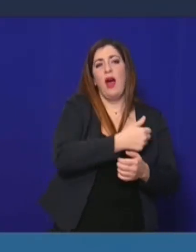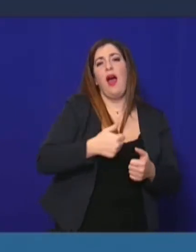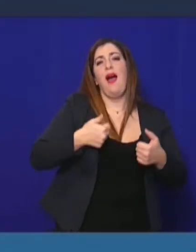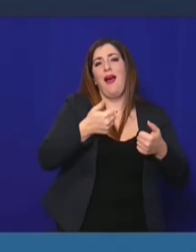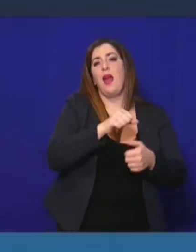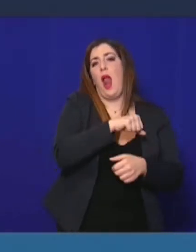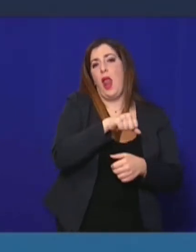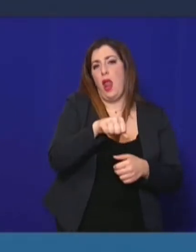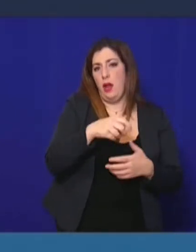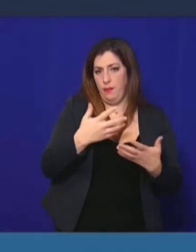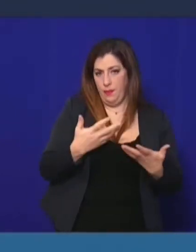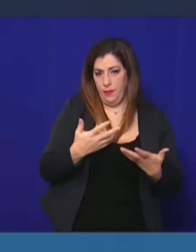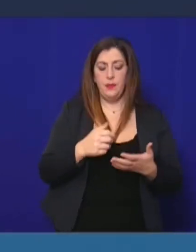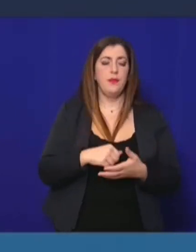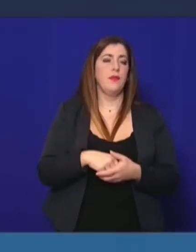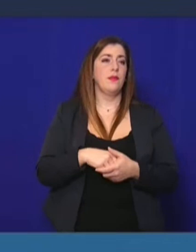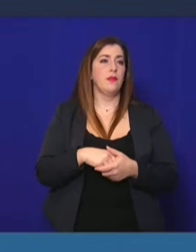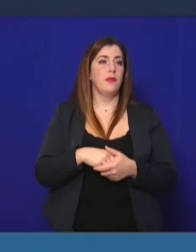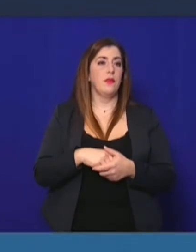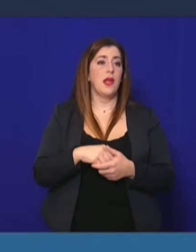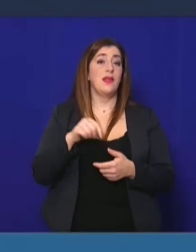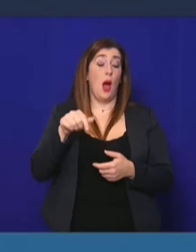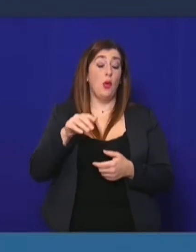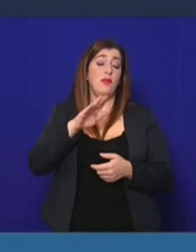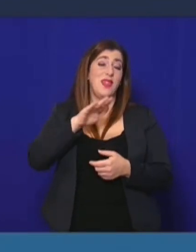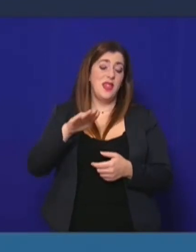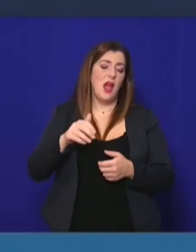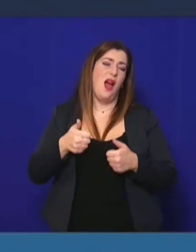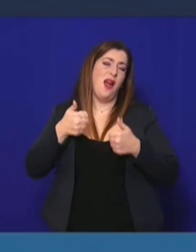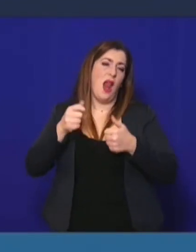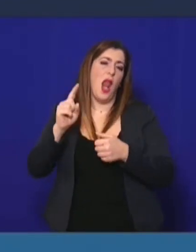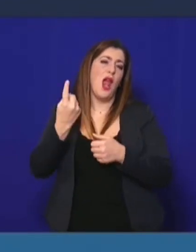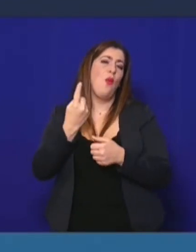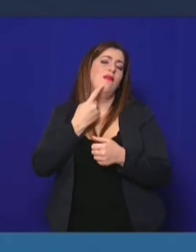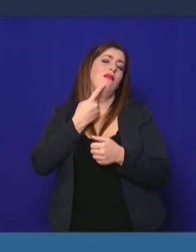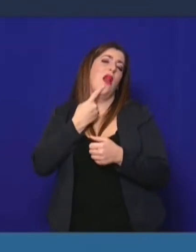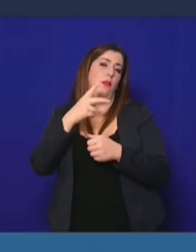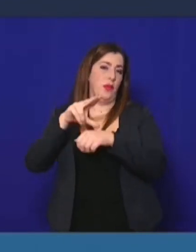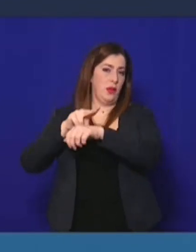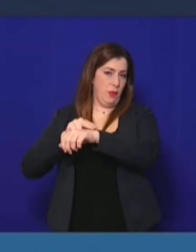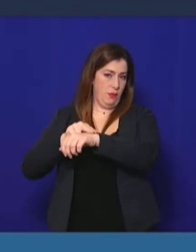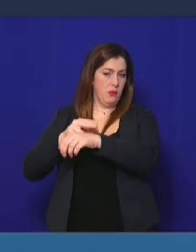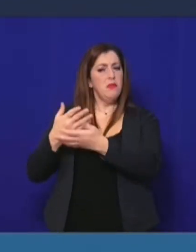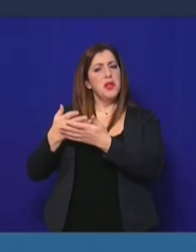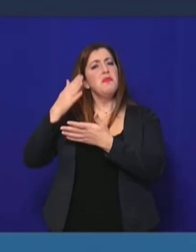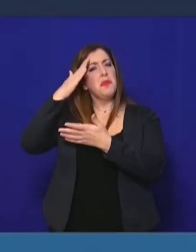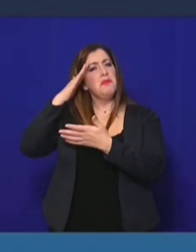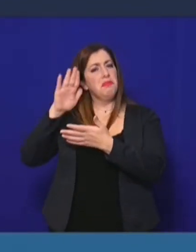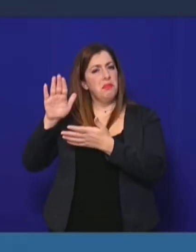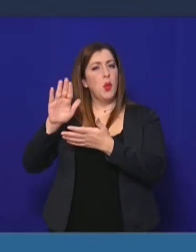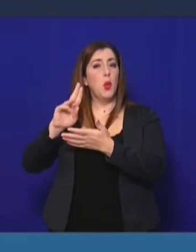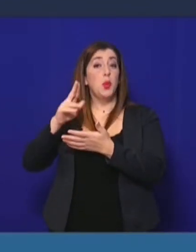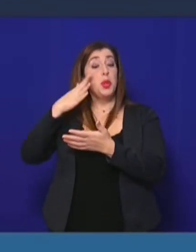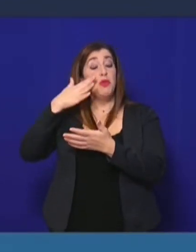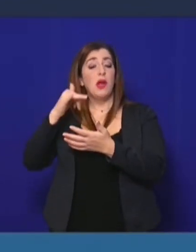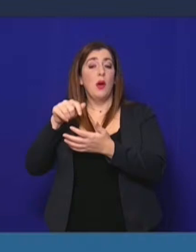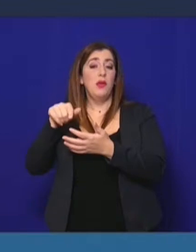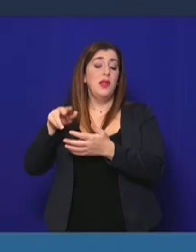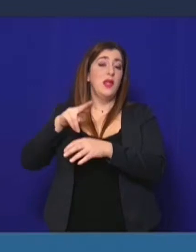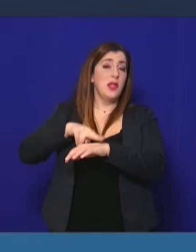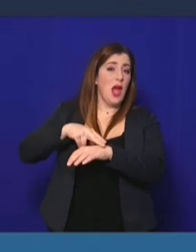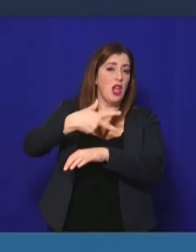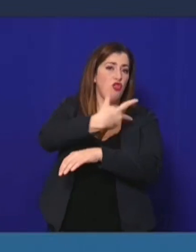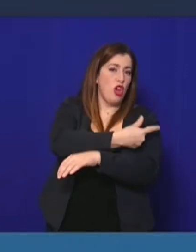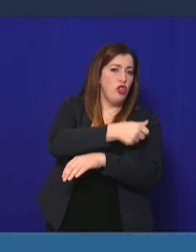inkella kellek bżonn tidħol l-isptar. Dawn in-nies nappellawlhom ikellmu ftit lit-tabib tagħhom ħalli jkun jista' jikklarifikalhom ukoll għal meta